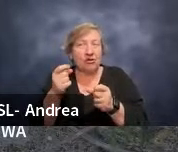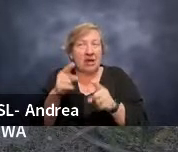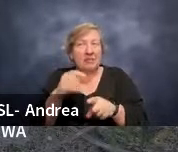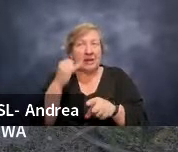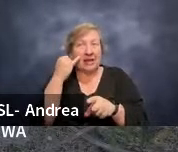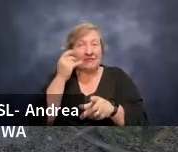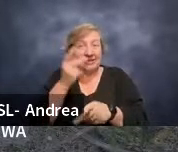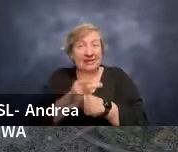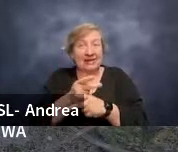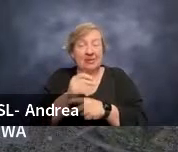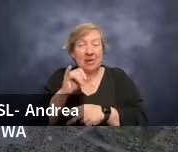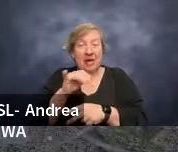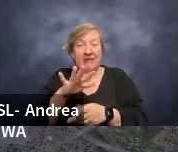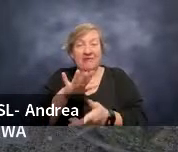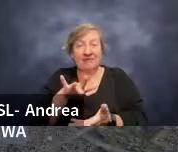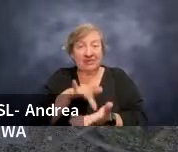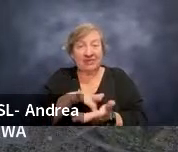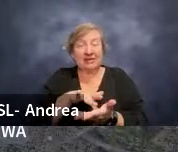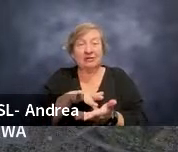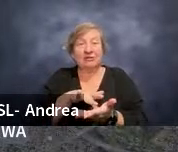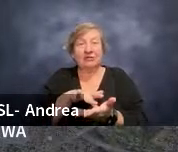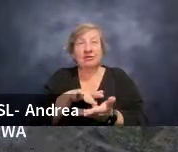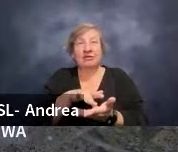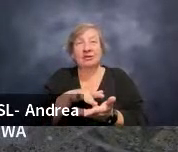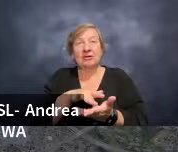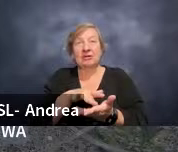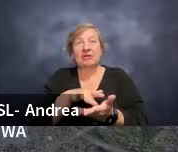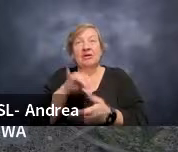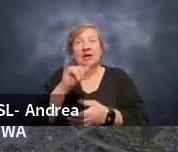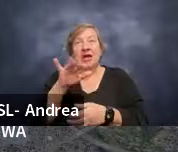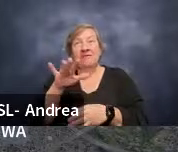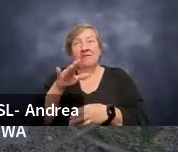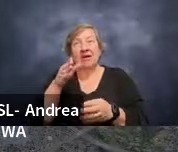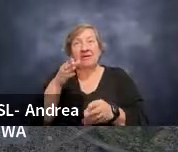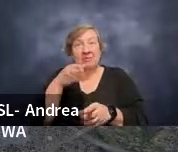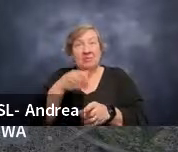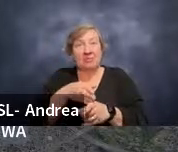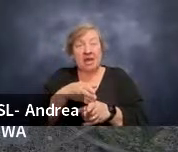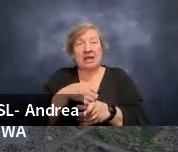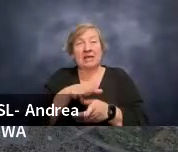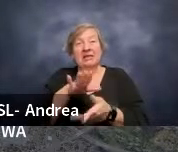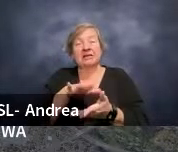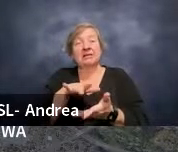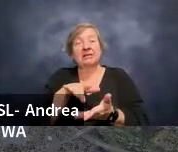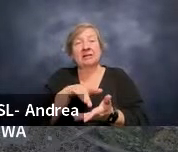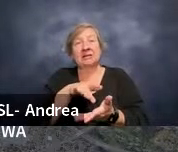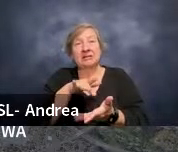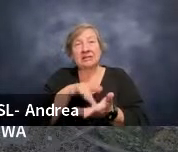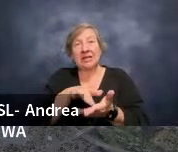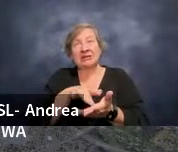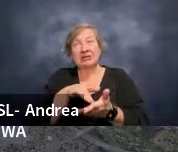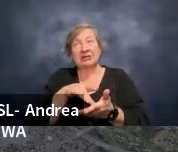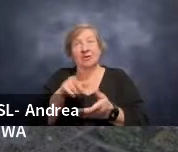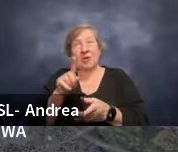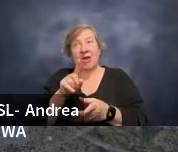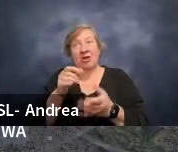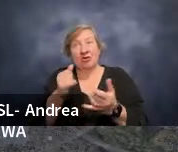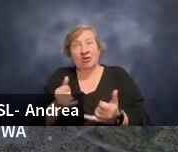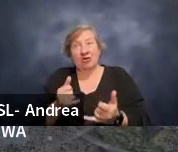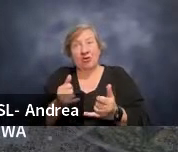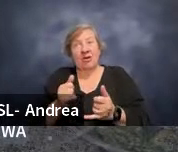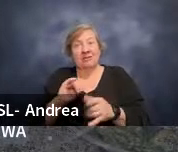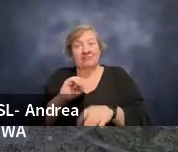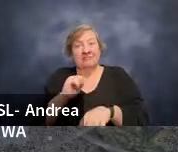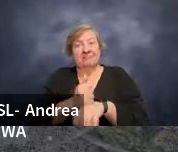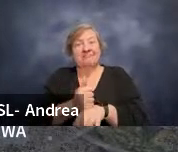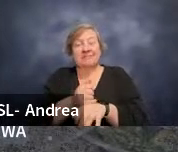the I-5 centered on the main, or the I-5 main line centered on its current alignment, or